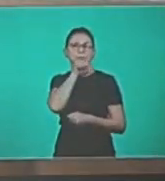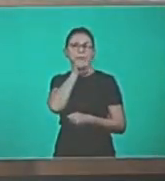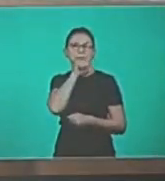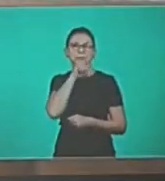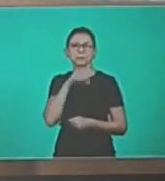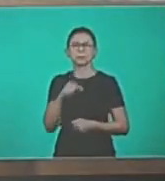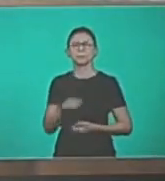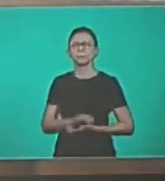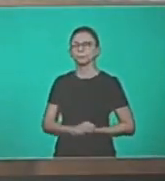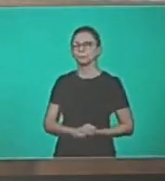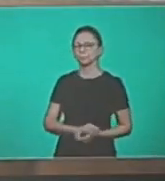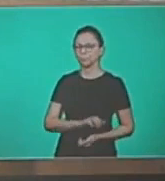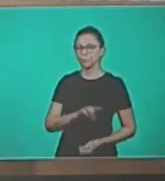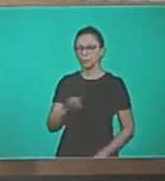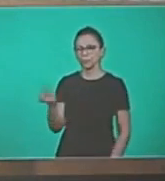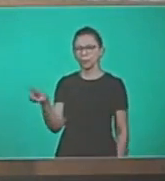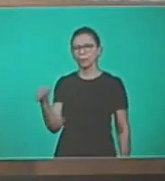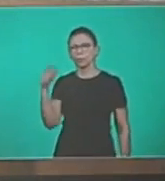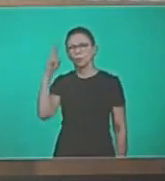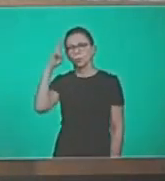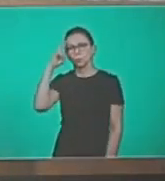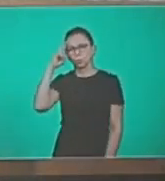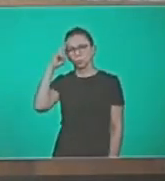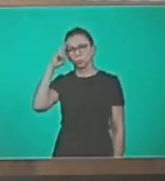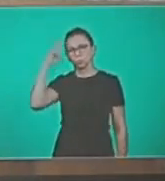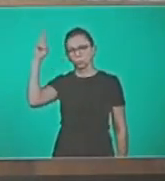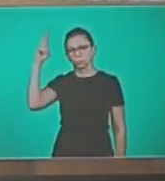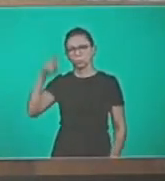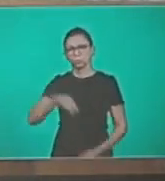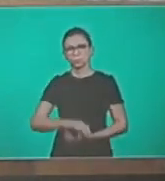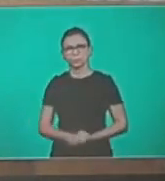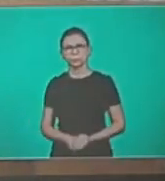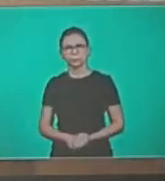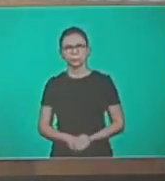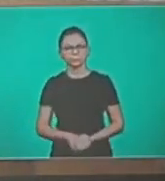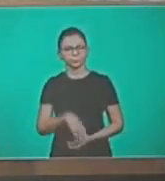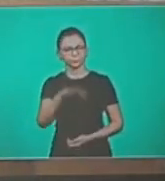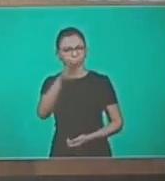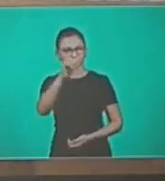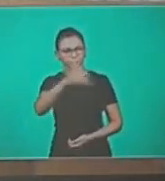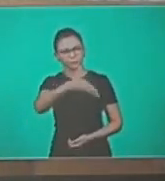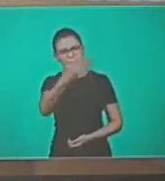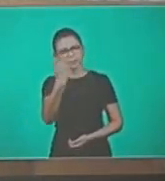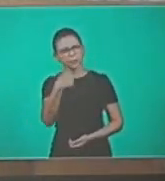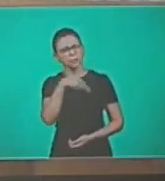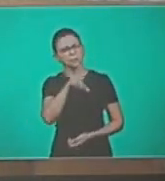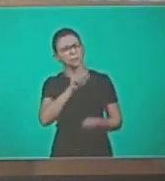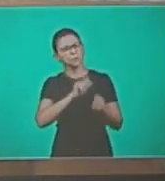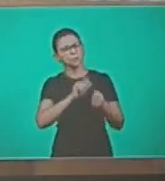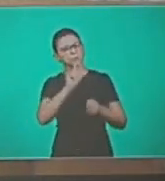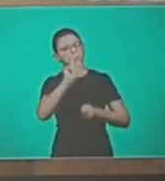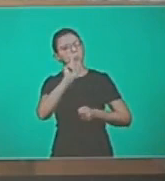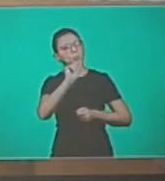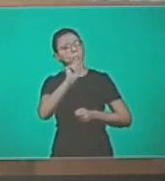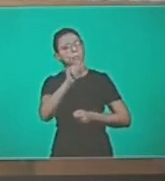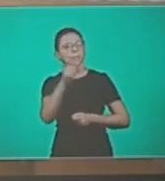a.m. approximate for our days, they call the group of workers.